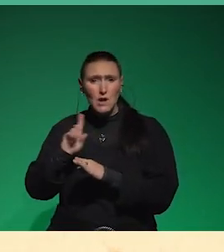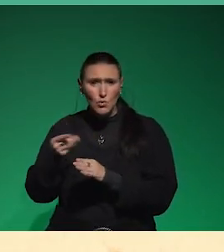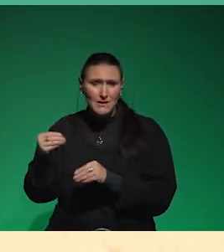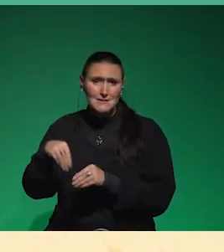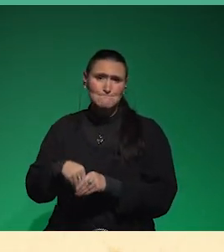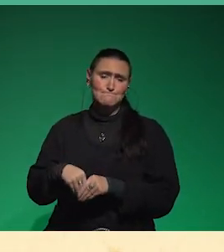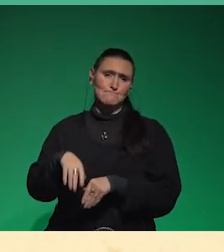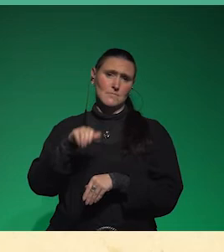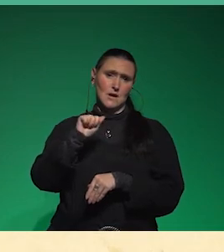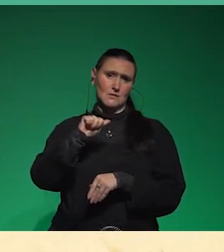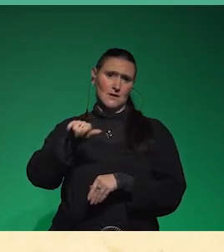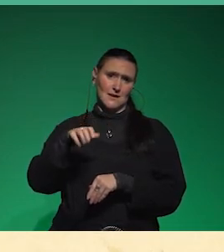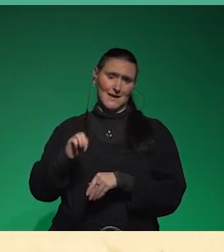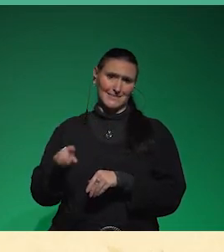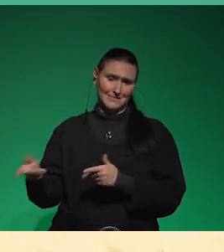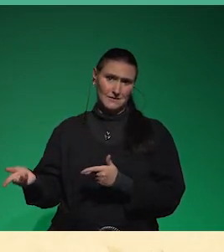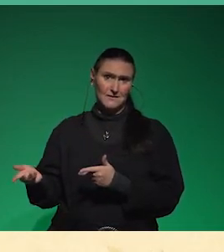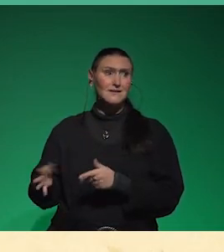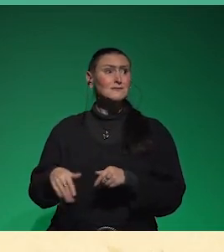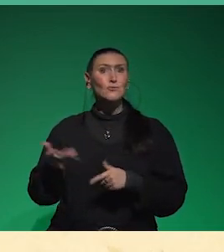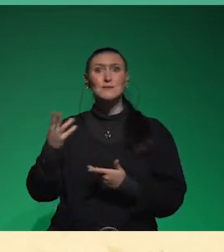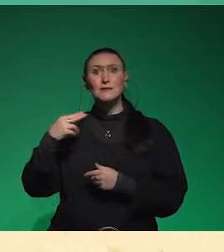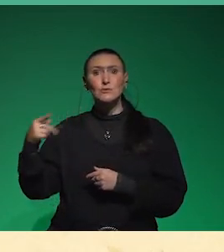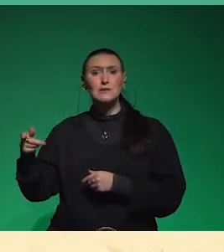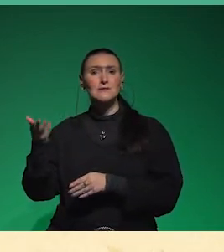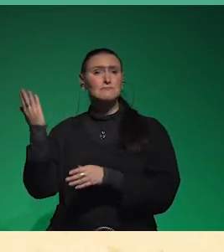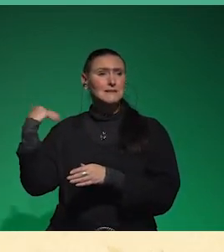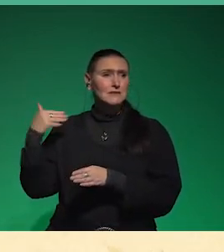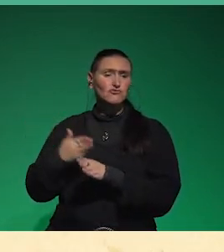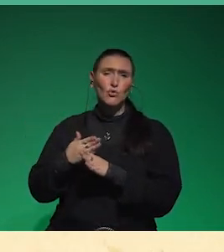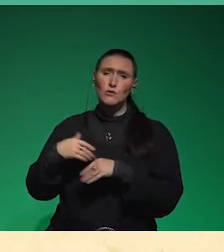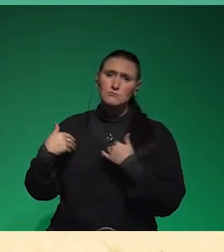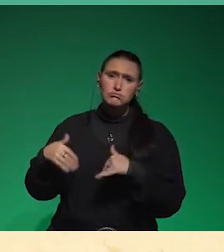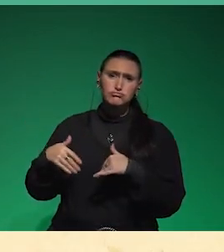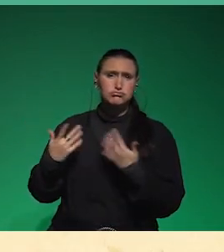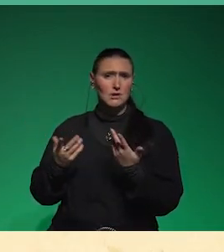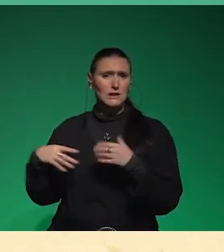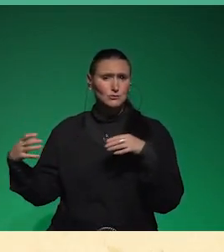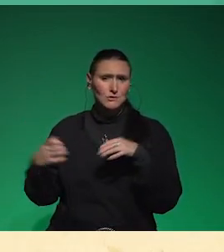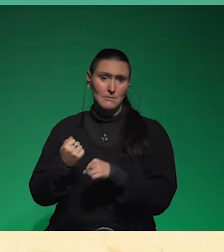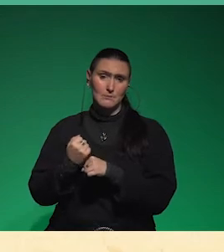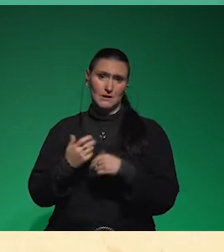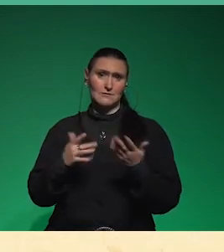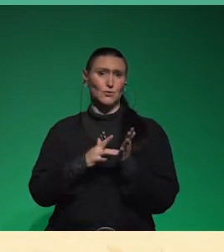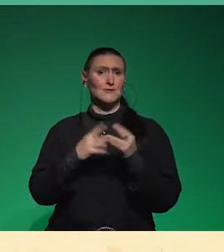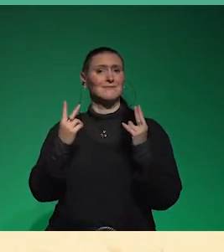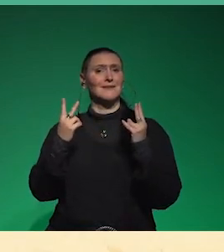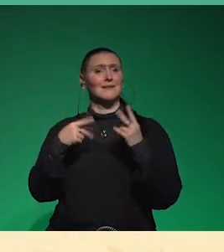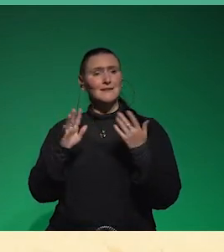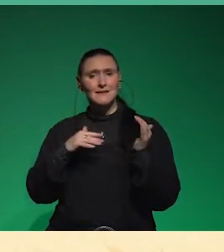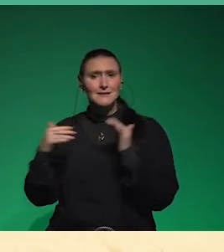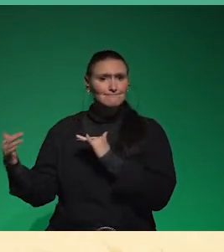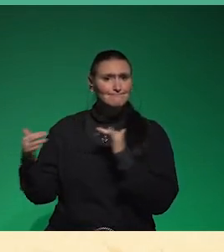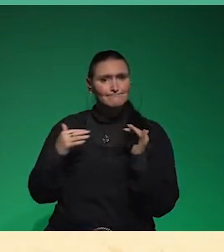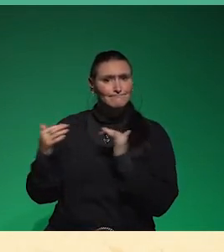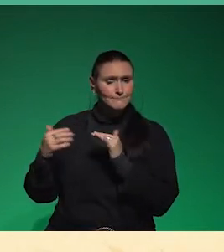have collaboration, because we need so much interaction of us with people in Indonesia, expert knowledge from Indonesian side. So